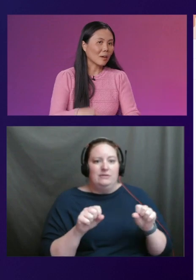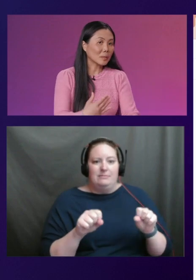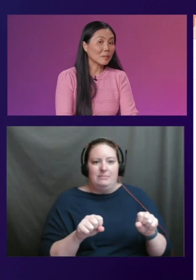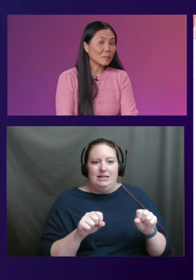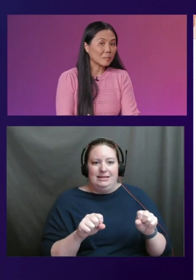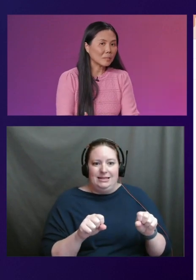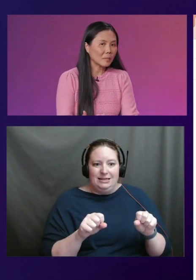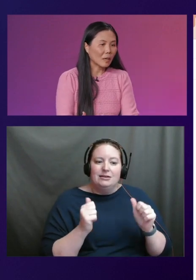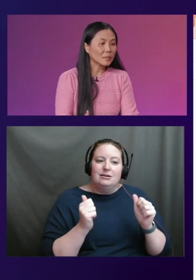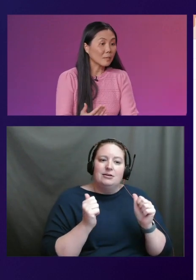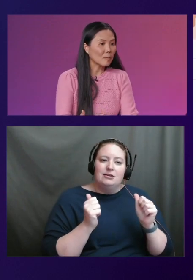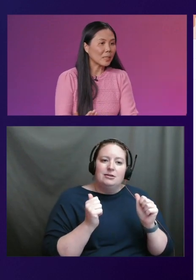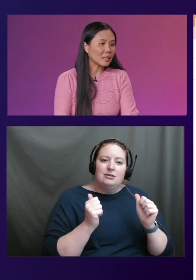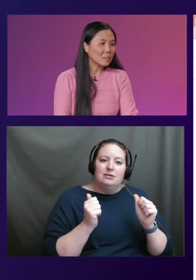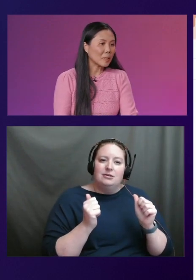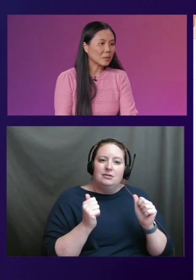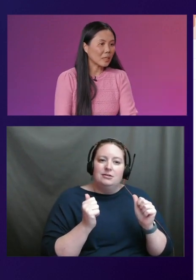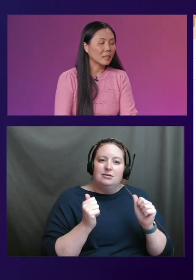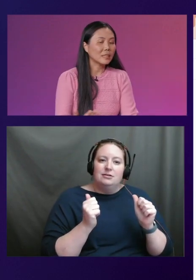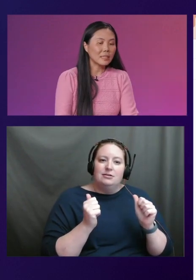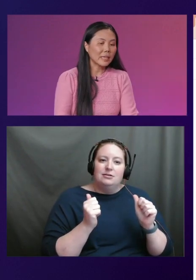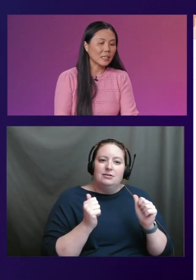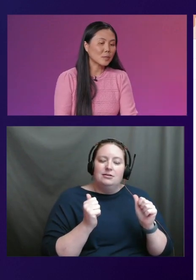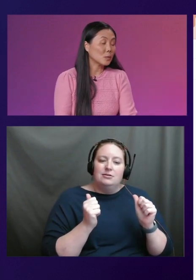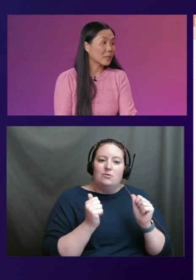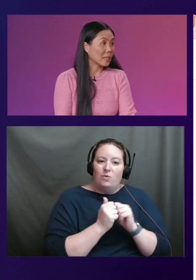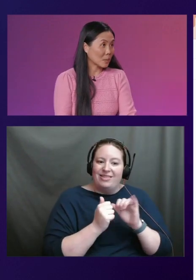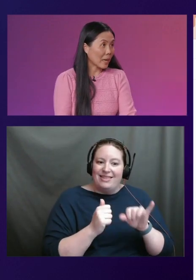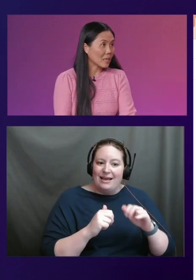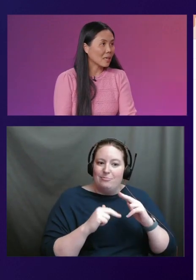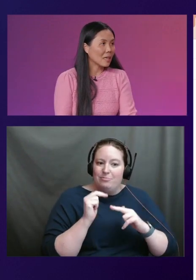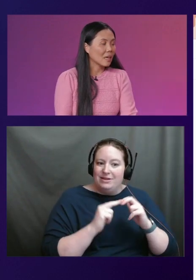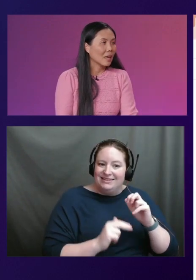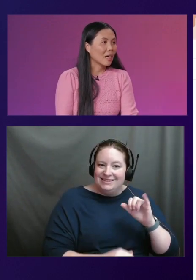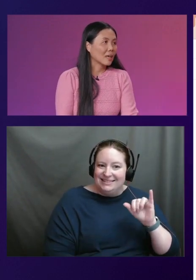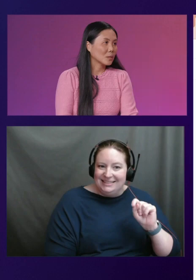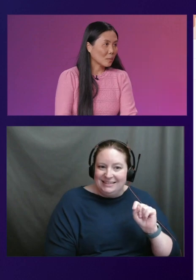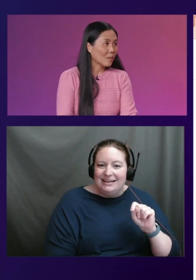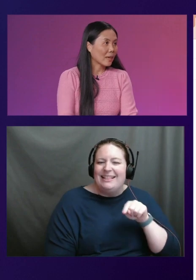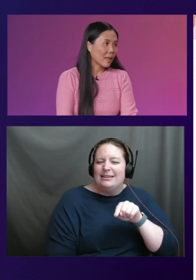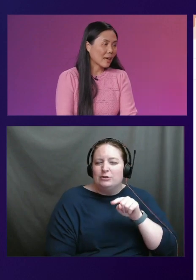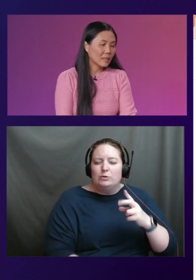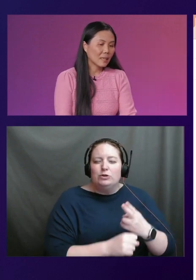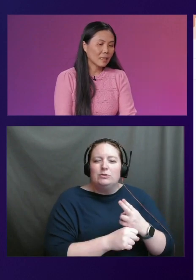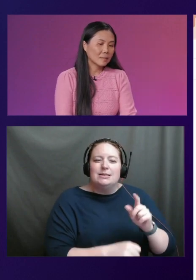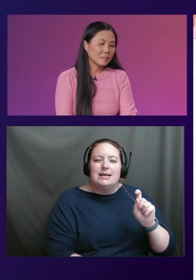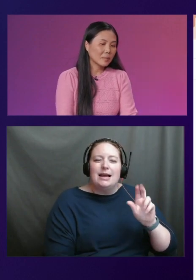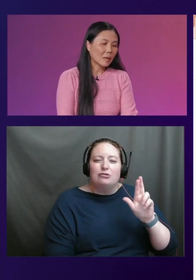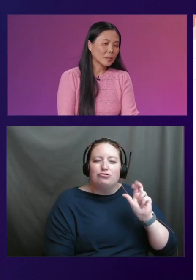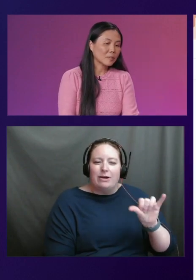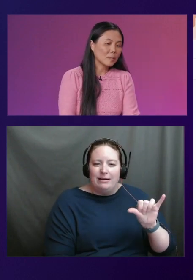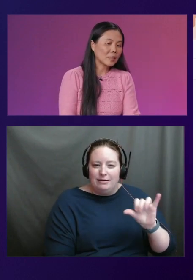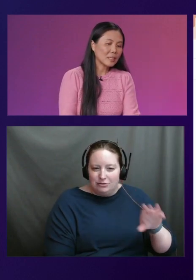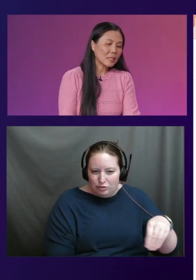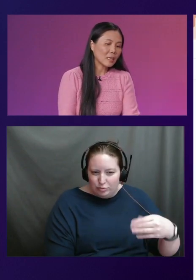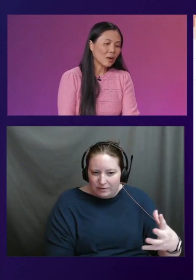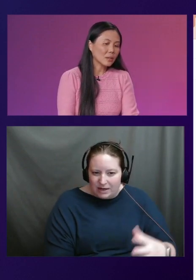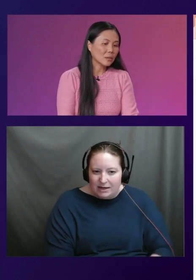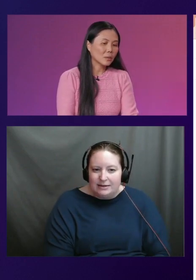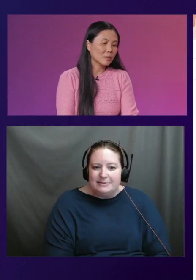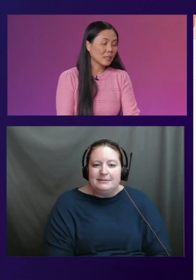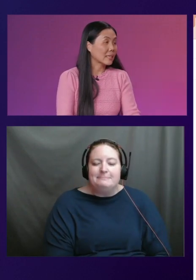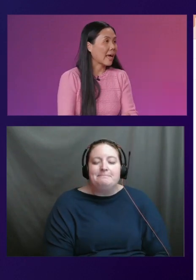with the observability built in. In this case, we use Extract to provide that observability